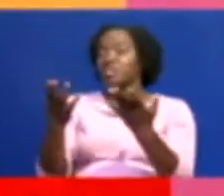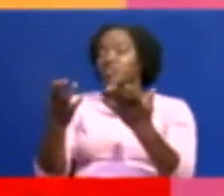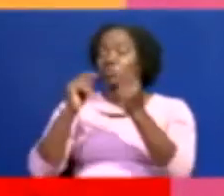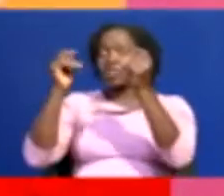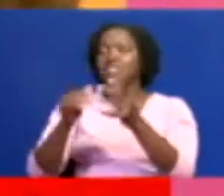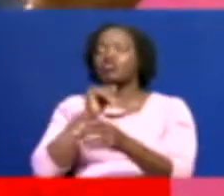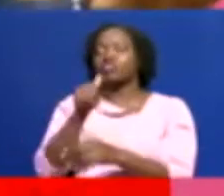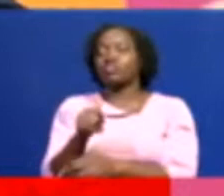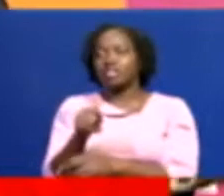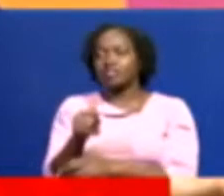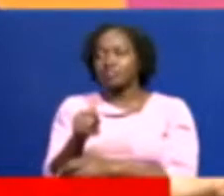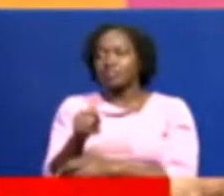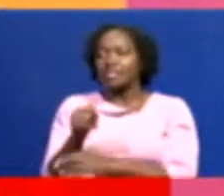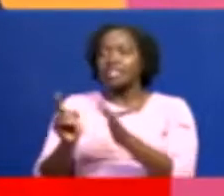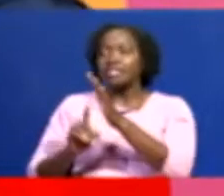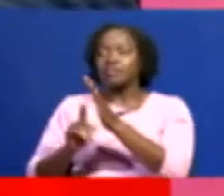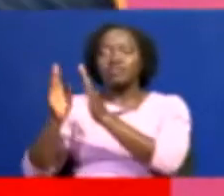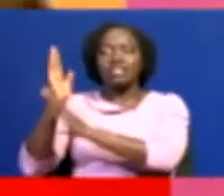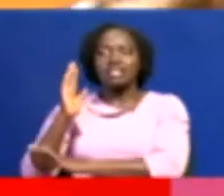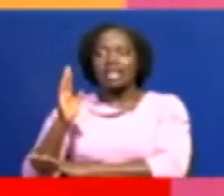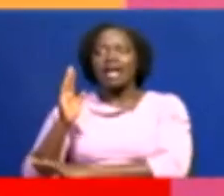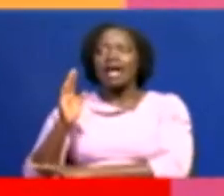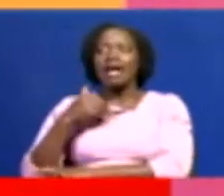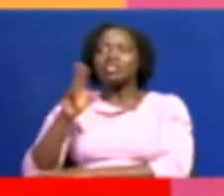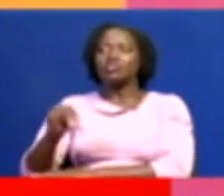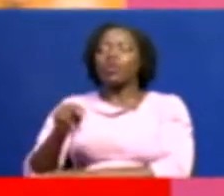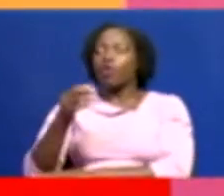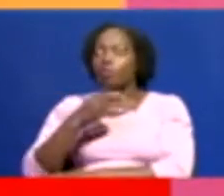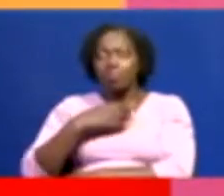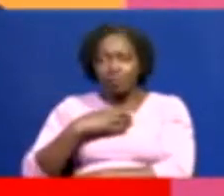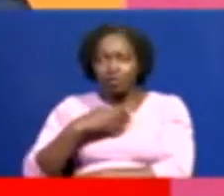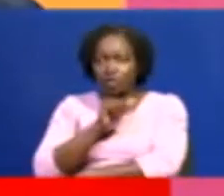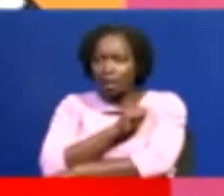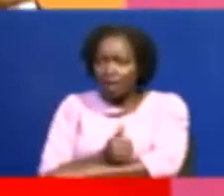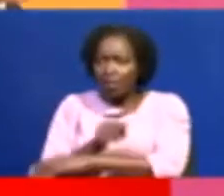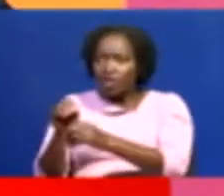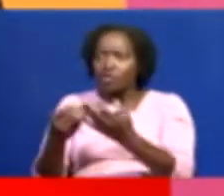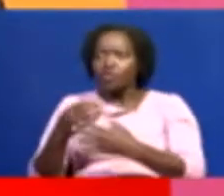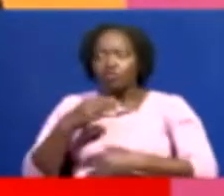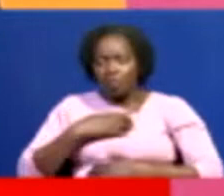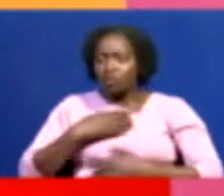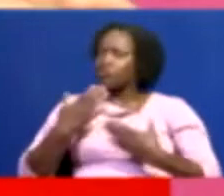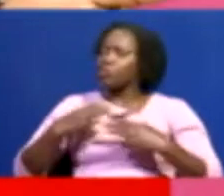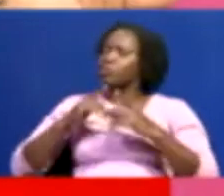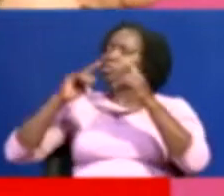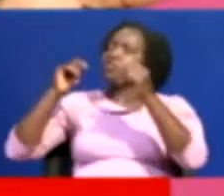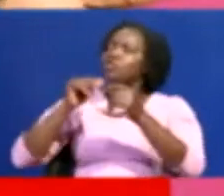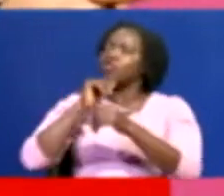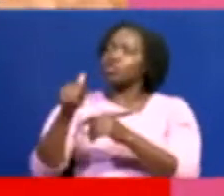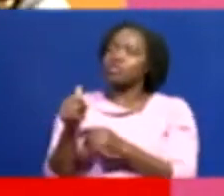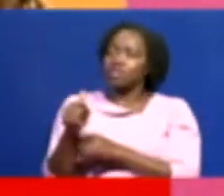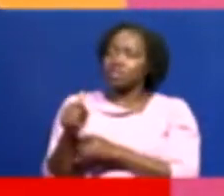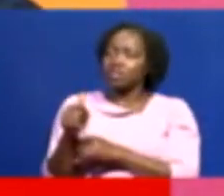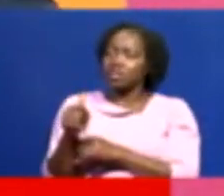not. The Minister for Interior has no permission, you know, he has no power to give permission for people to demonstrate or not to